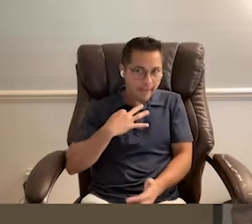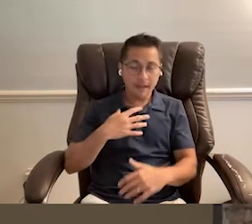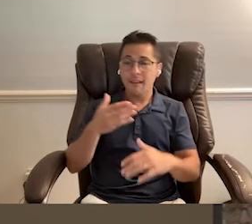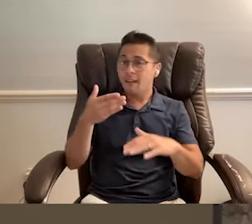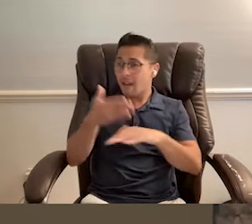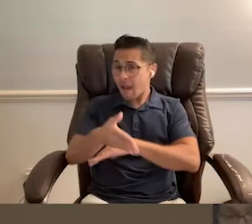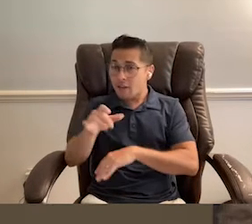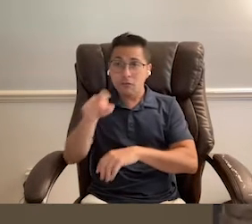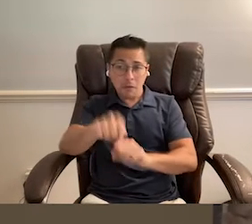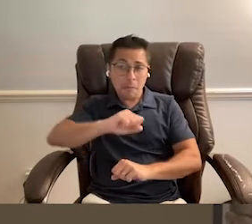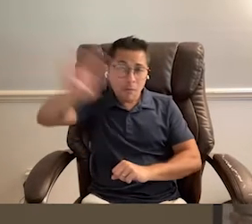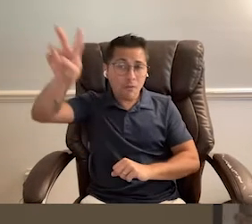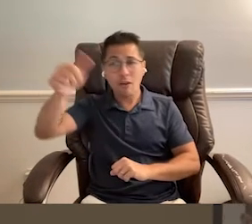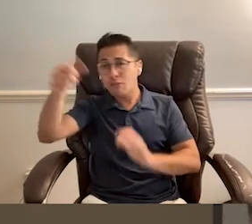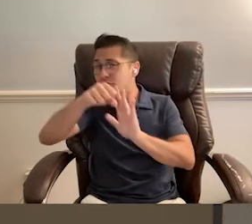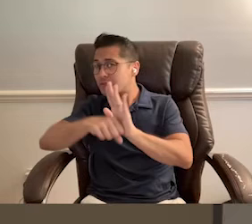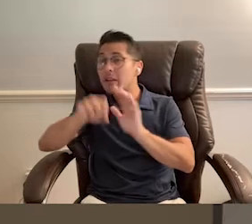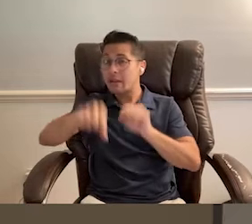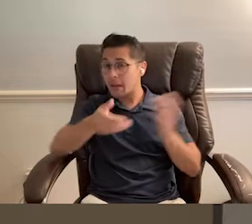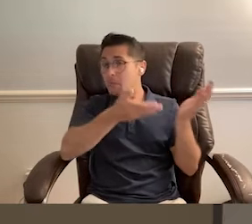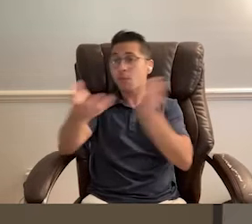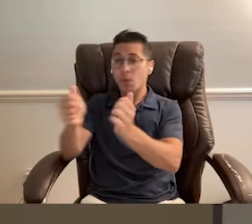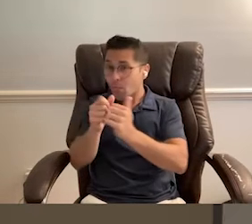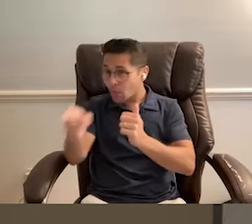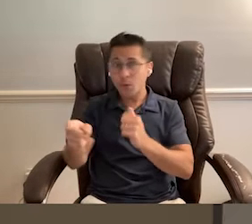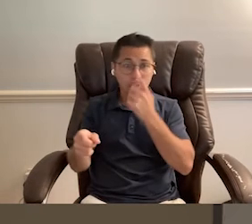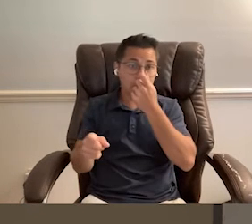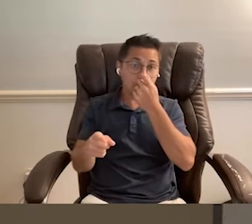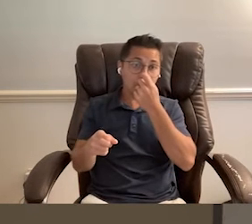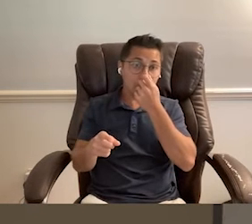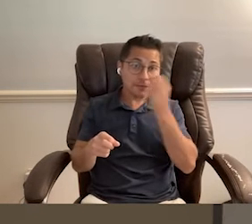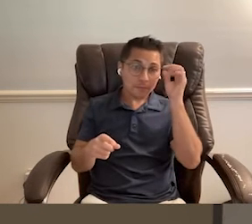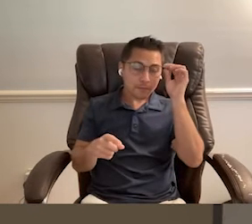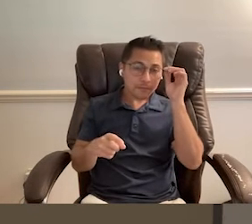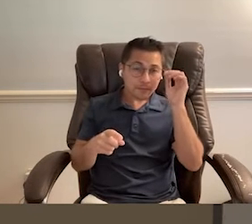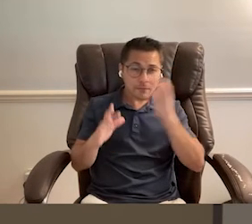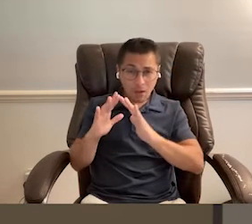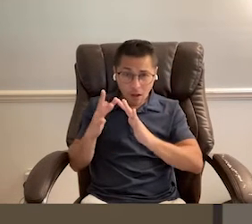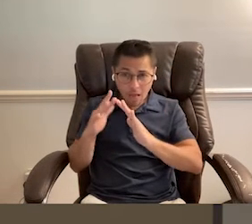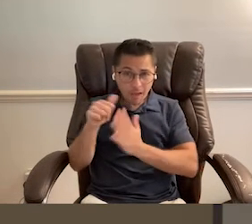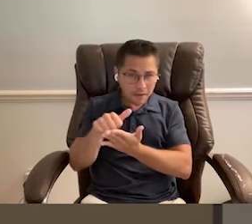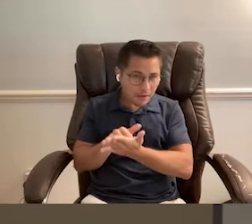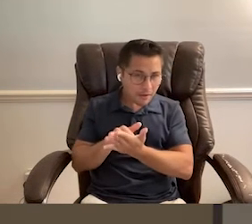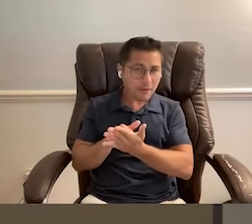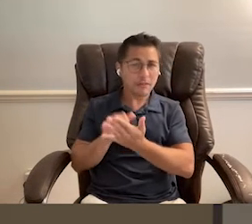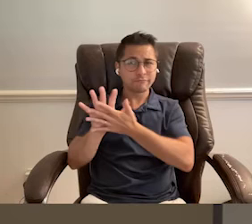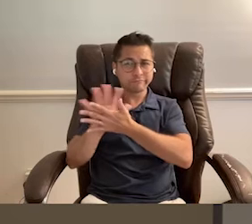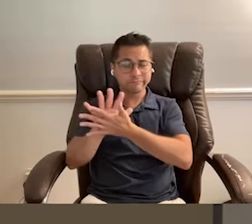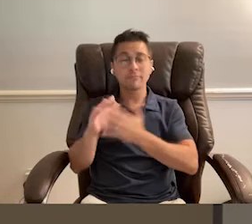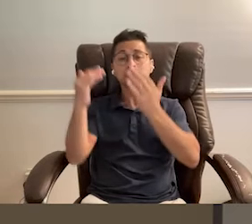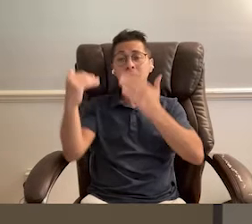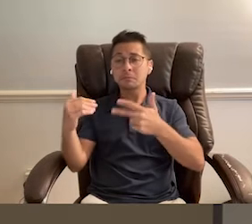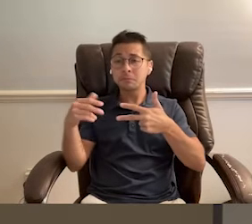it with you. It's an online account. Yeah, see? Yeah, she doesn't like that. The next 2 are true federal